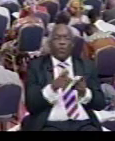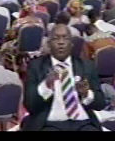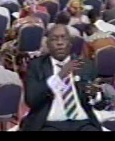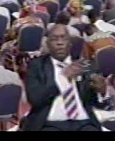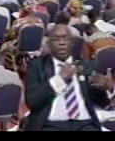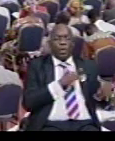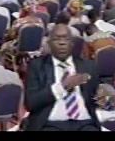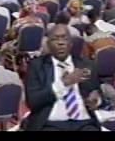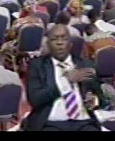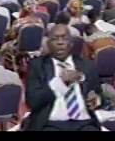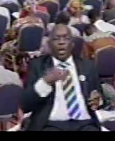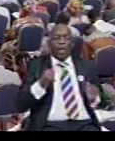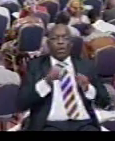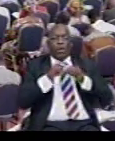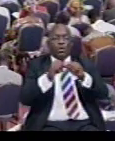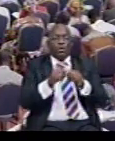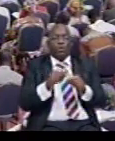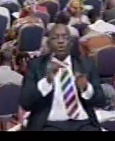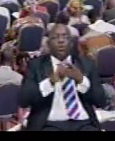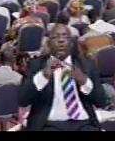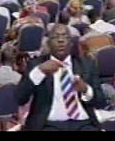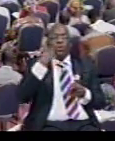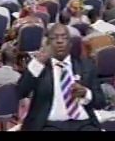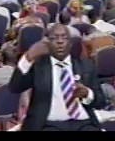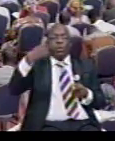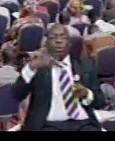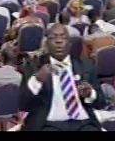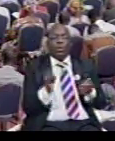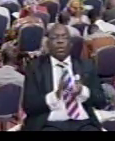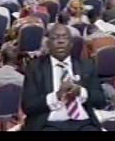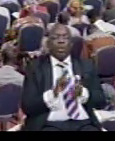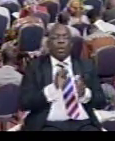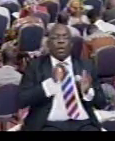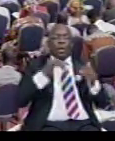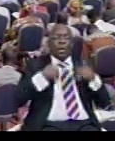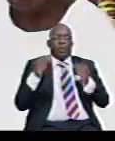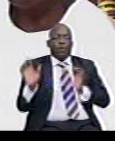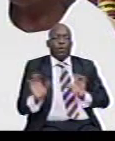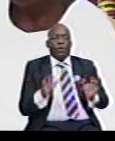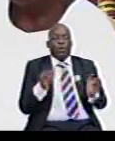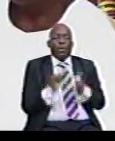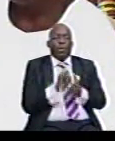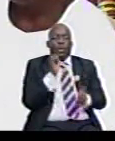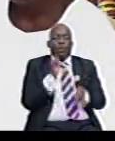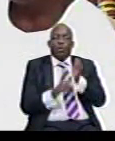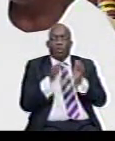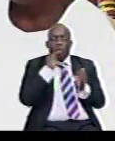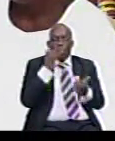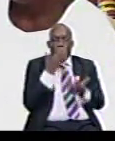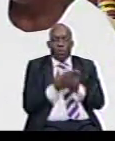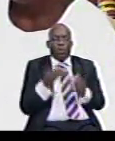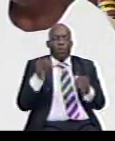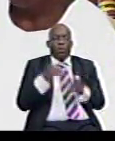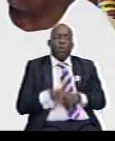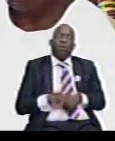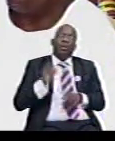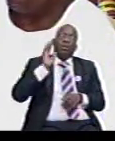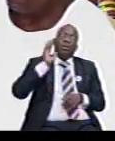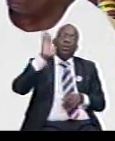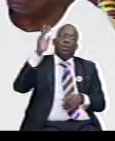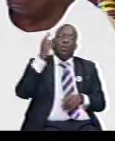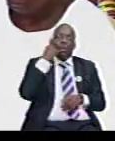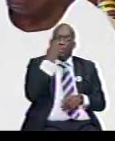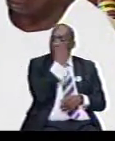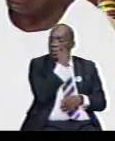And then he goes on to say, and I have done that which is good in thy sight. He said,